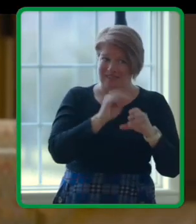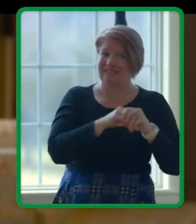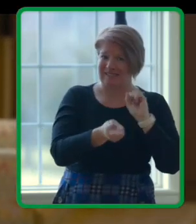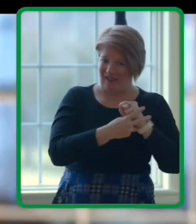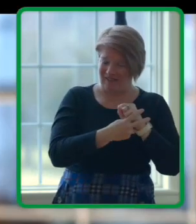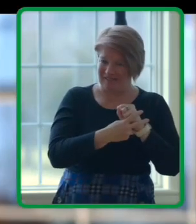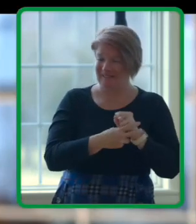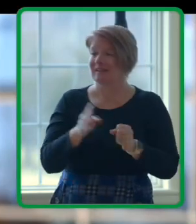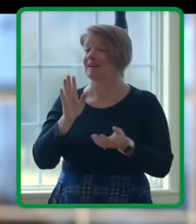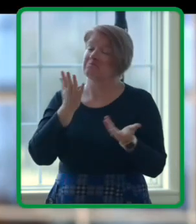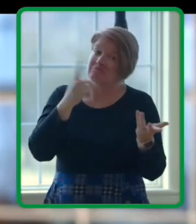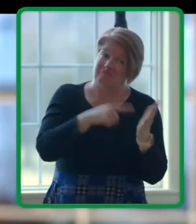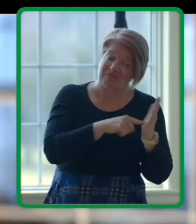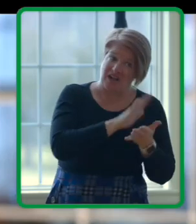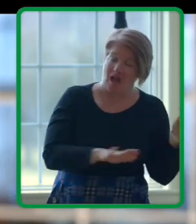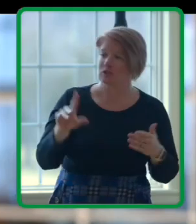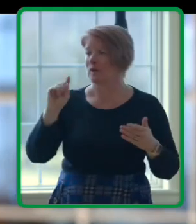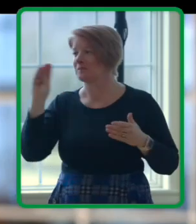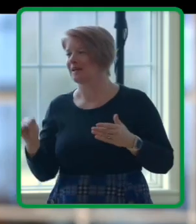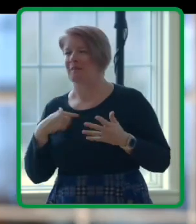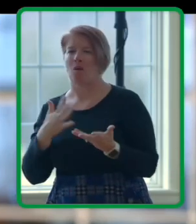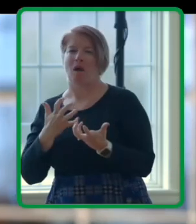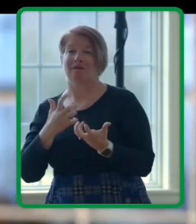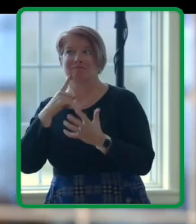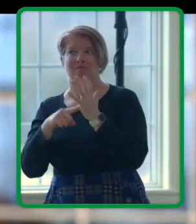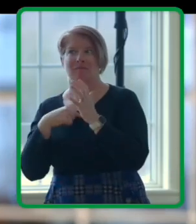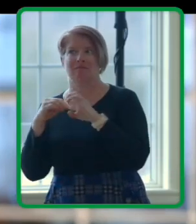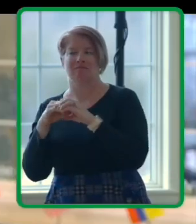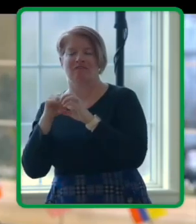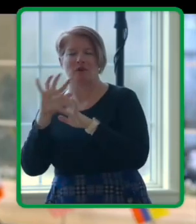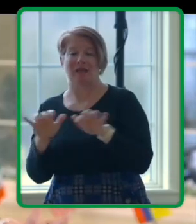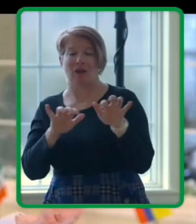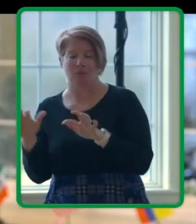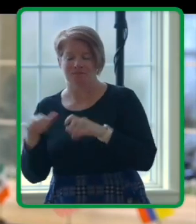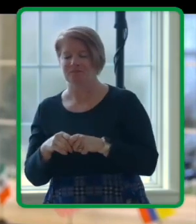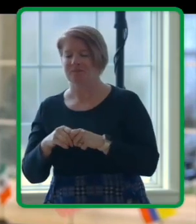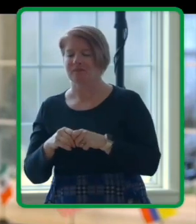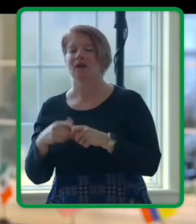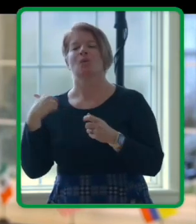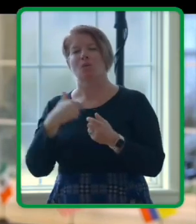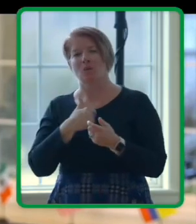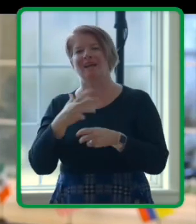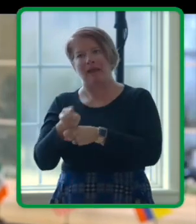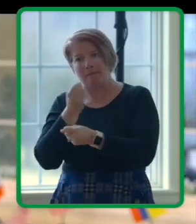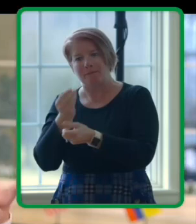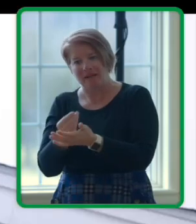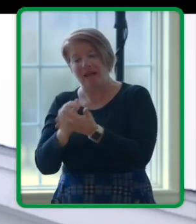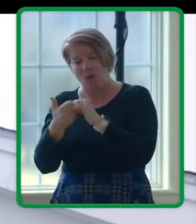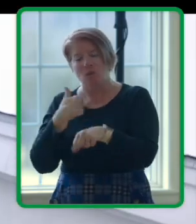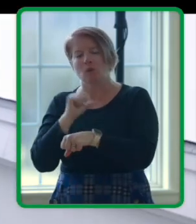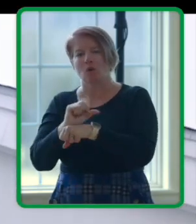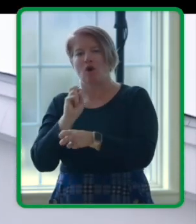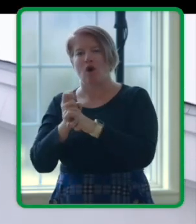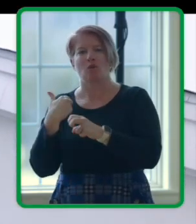and 20% will go into wants, like a piano that I've been saving for a while. At the end of the day, we get money from working hard, and we don't want to